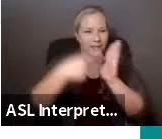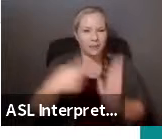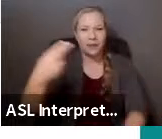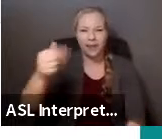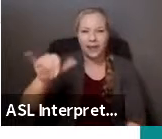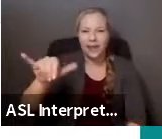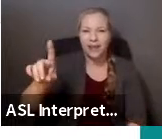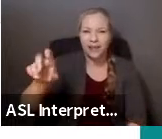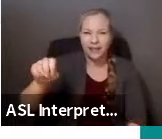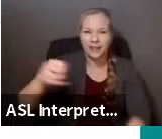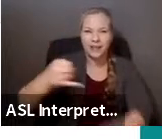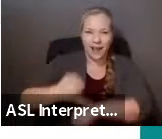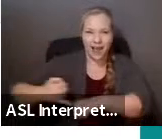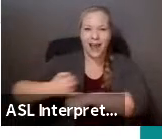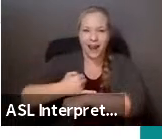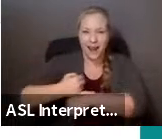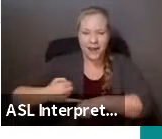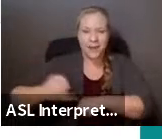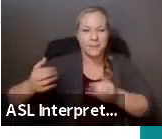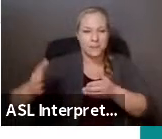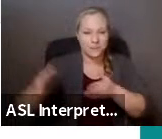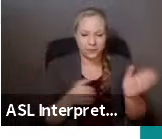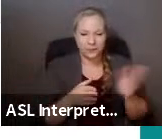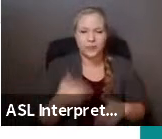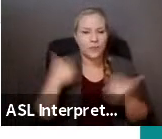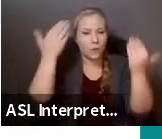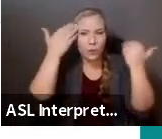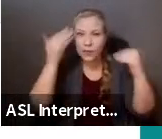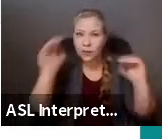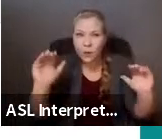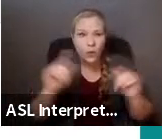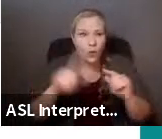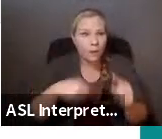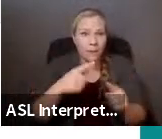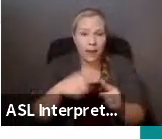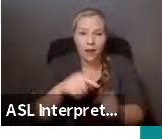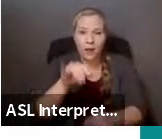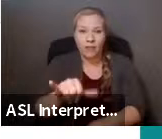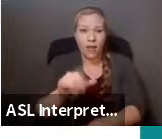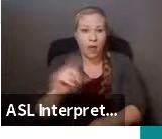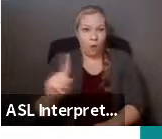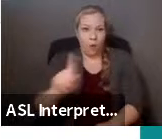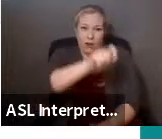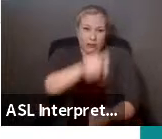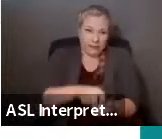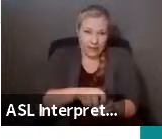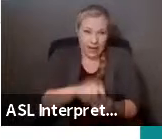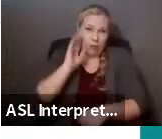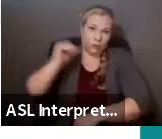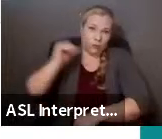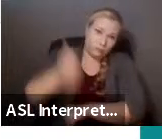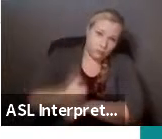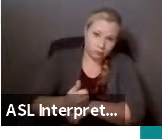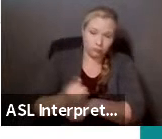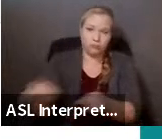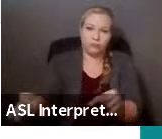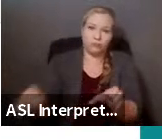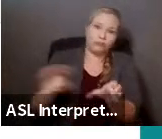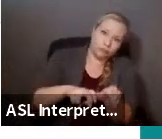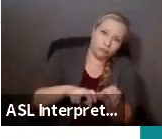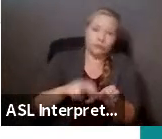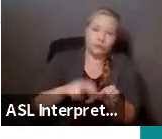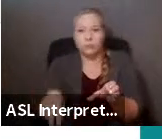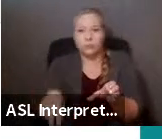know exactly yet, the active transportation folks don't know exactly yet where the transit stations will be. It depends on the type of transit